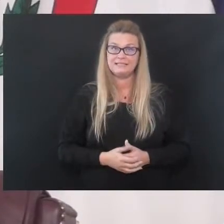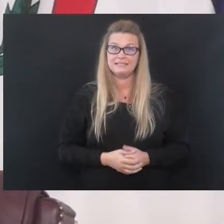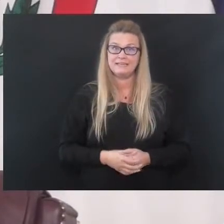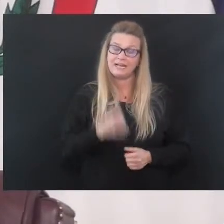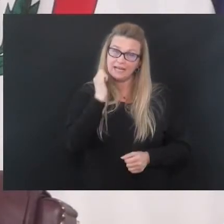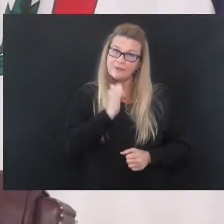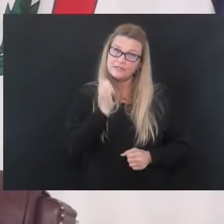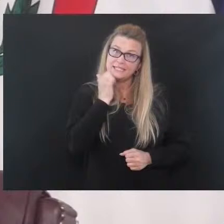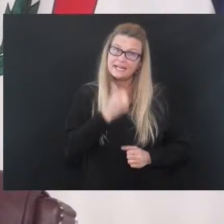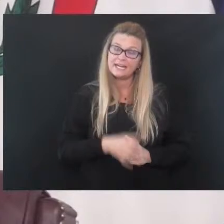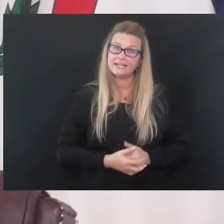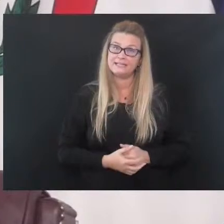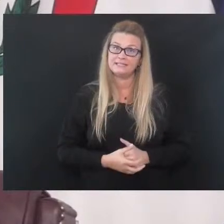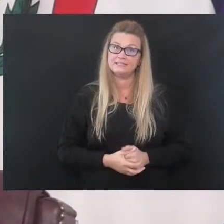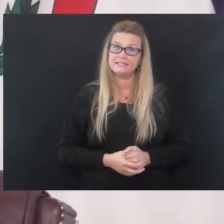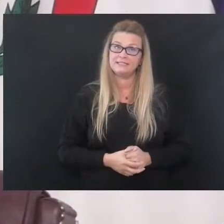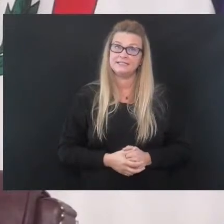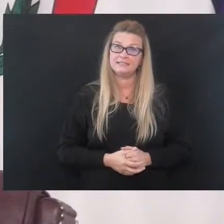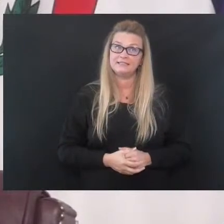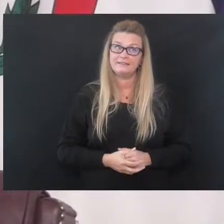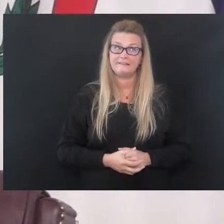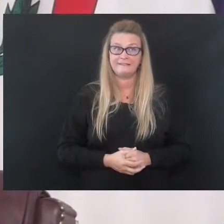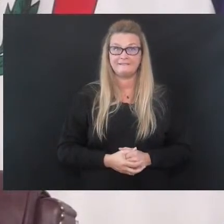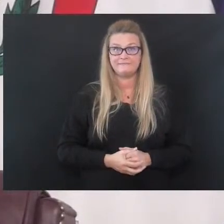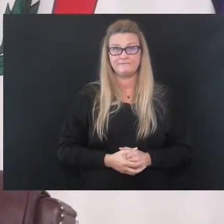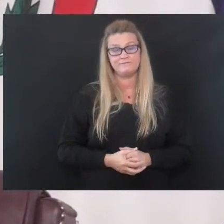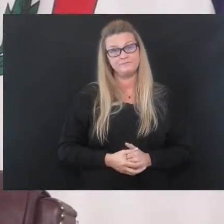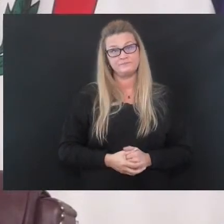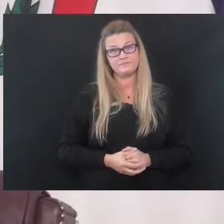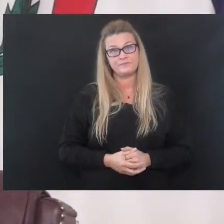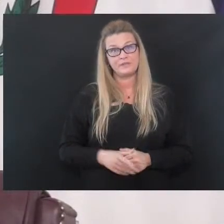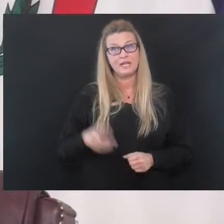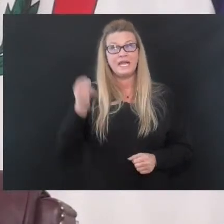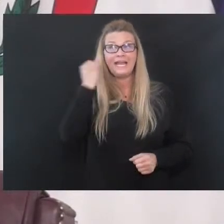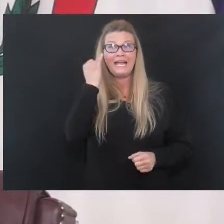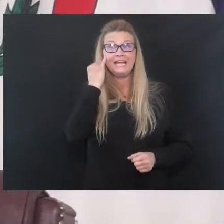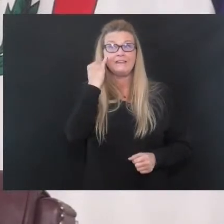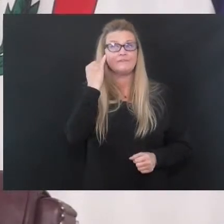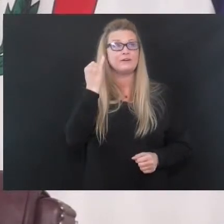day, you know. Now, and if we tested